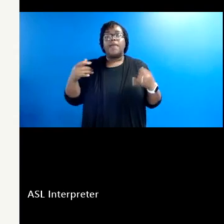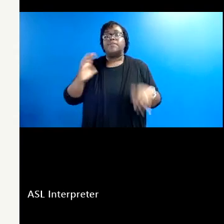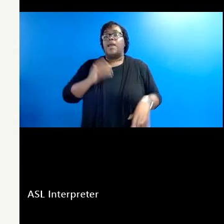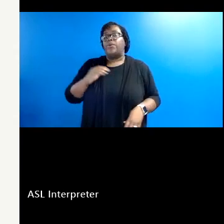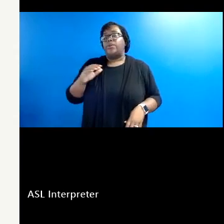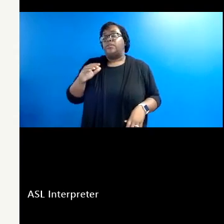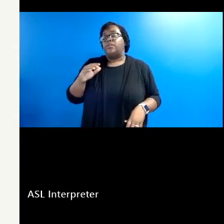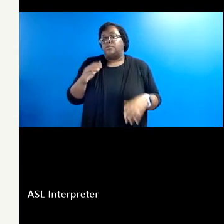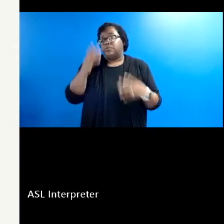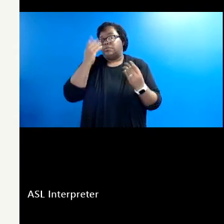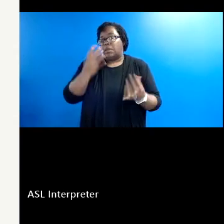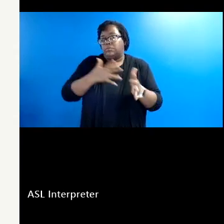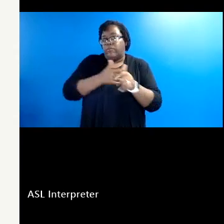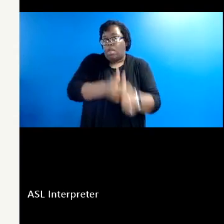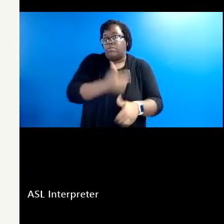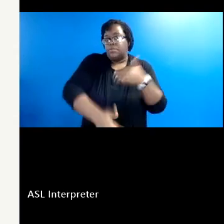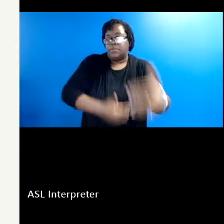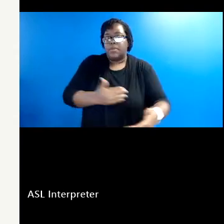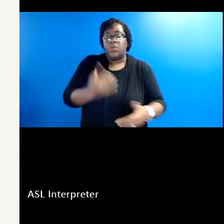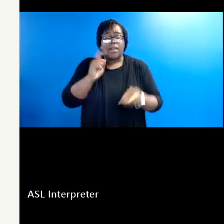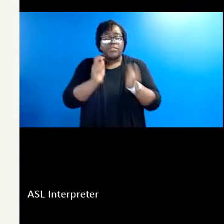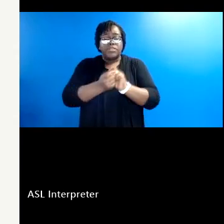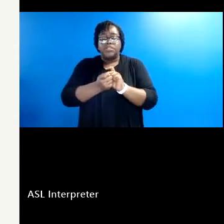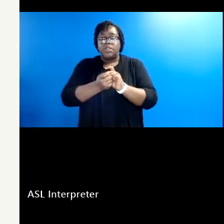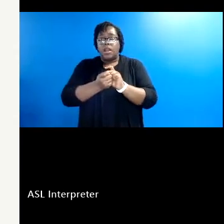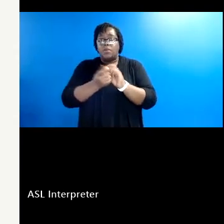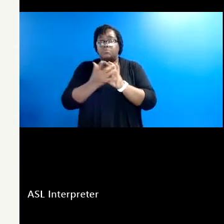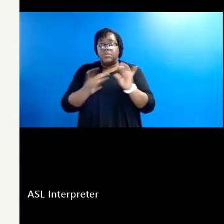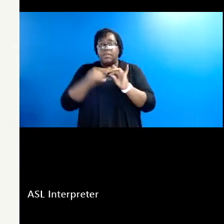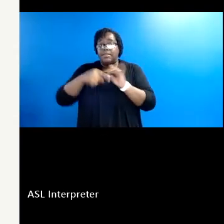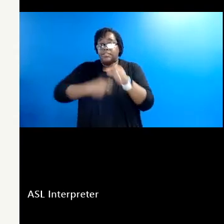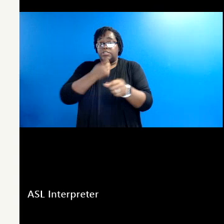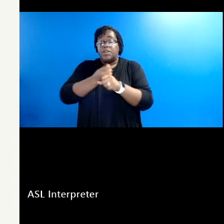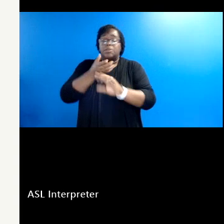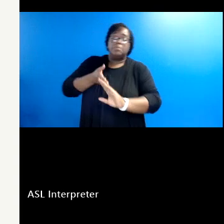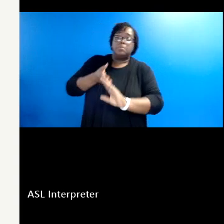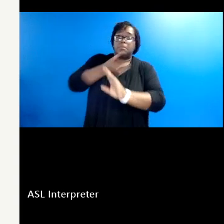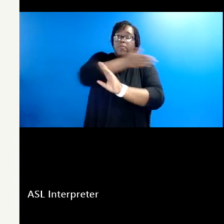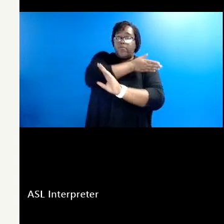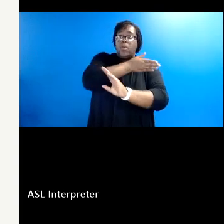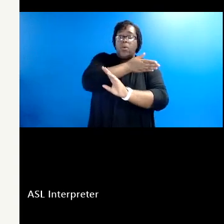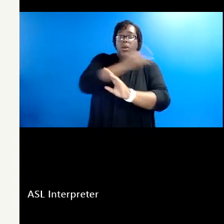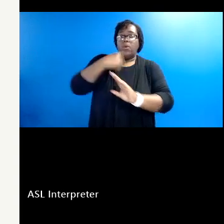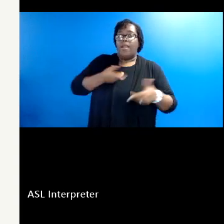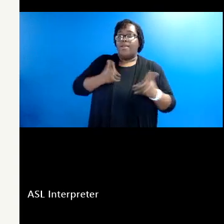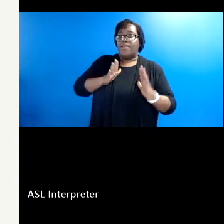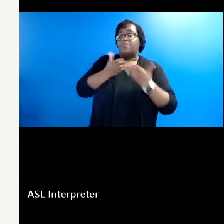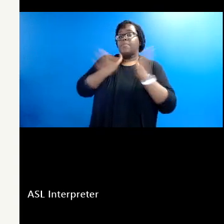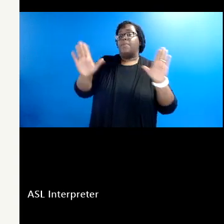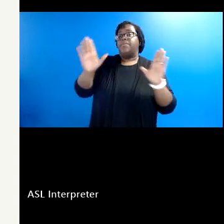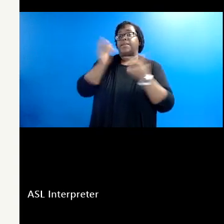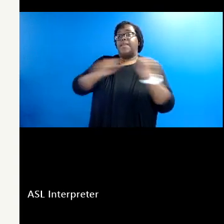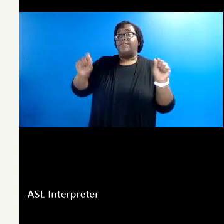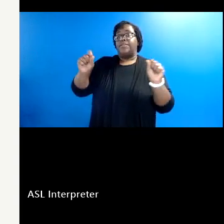there's one change that I want to bring to your attention this year, which is we had previously let our public safety partners